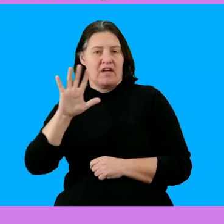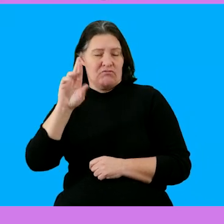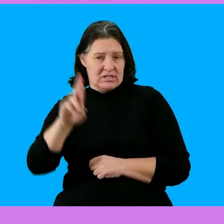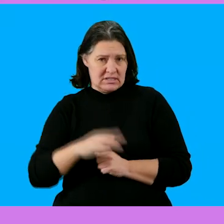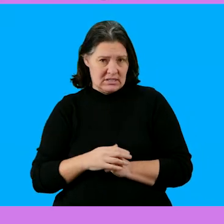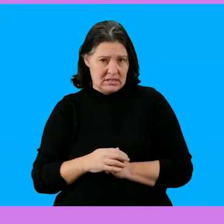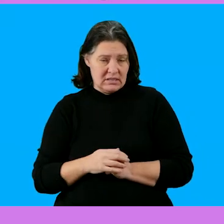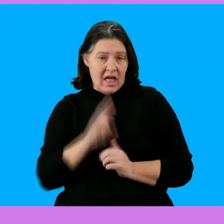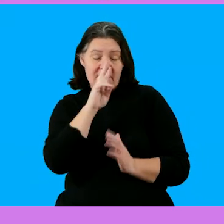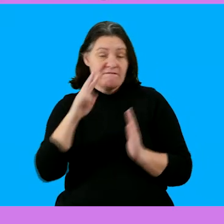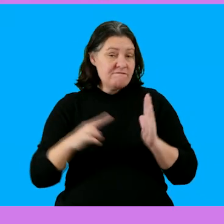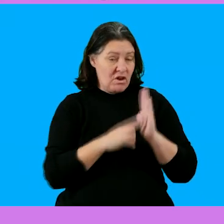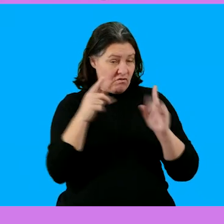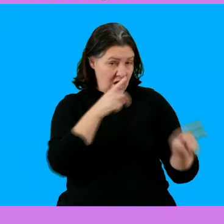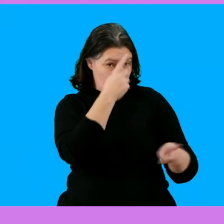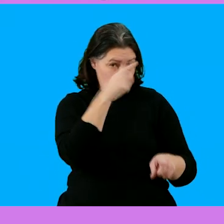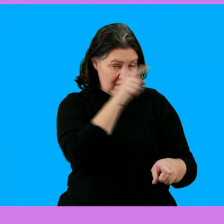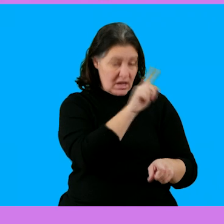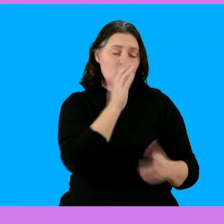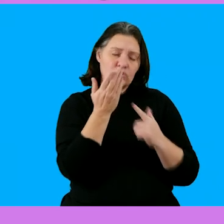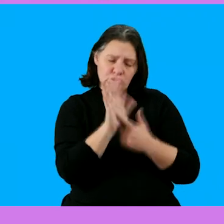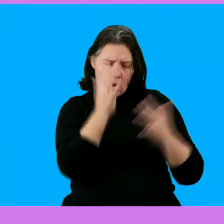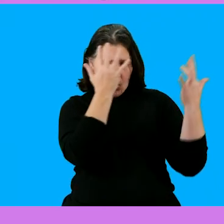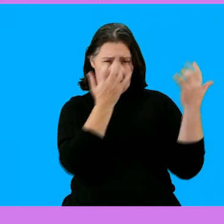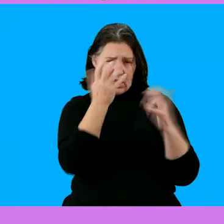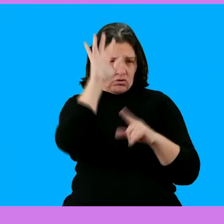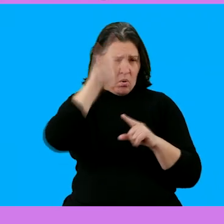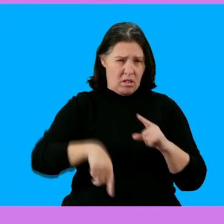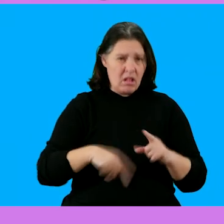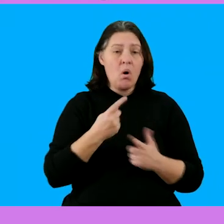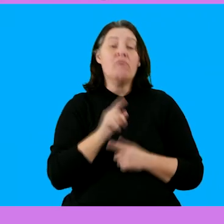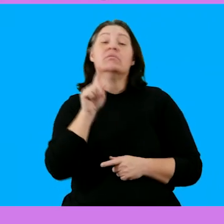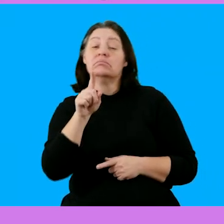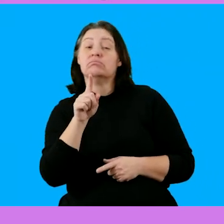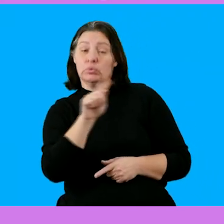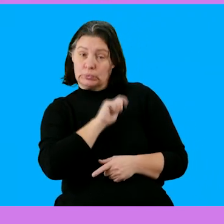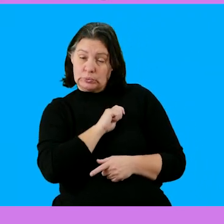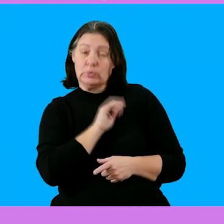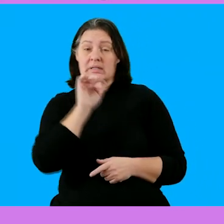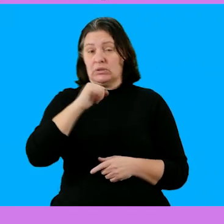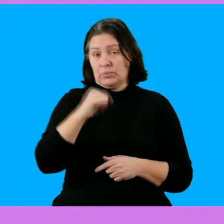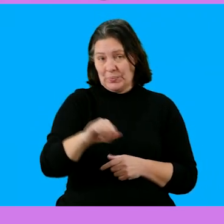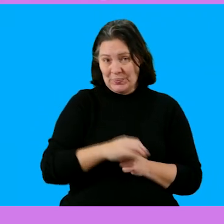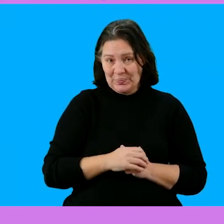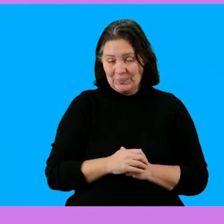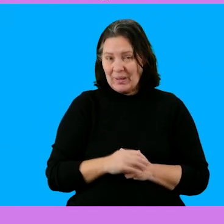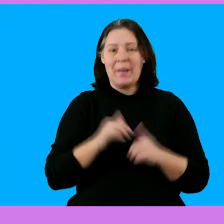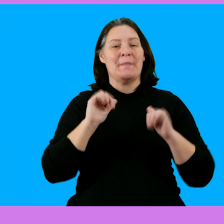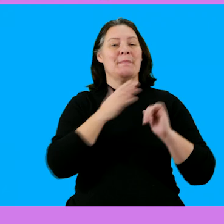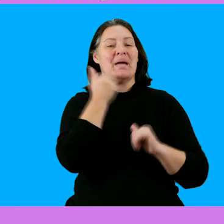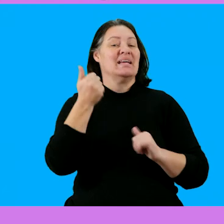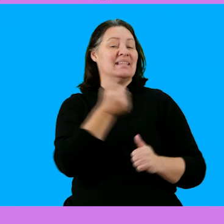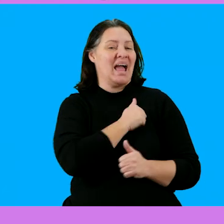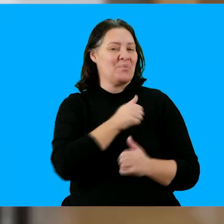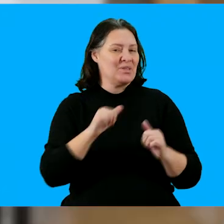453,345 Rand. Verify, showing all calculations, whether a claim is valid or not. Guys, best of